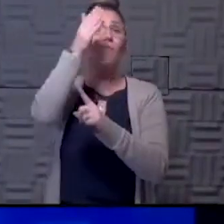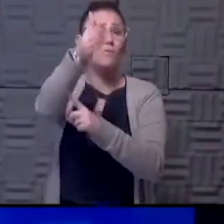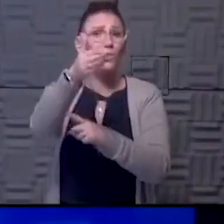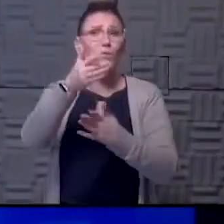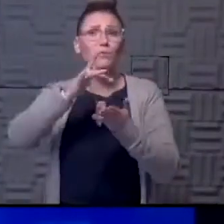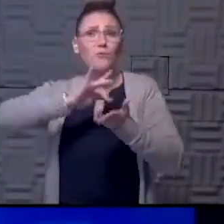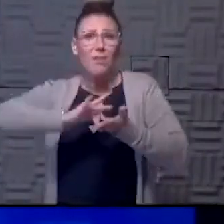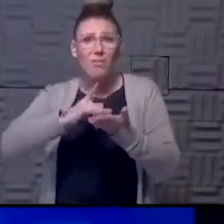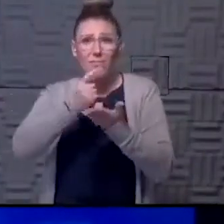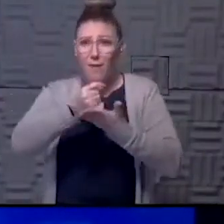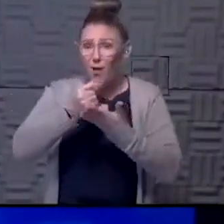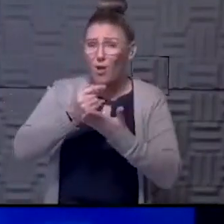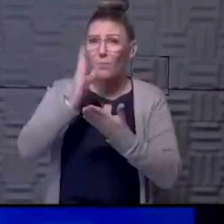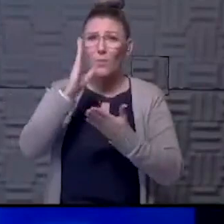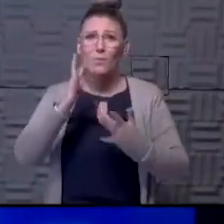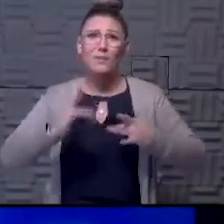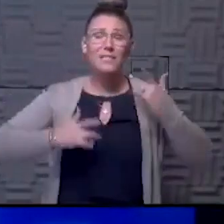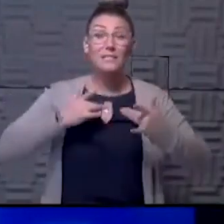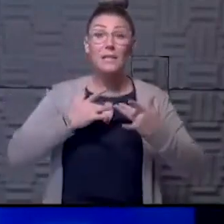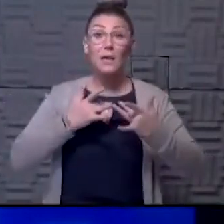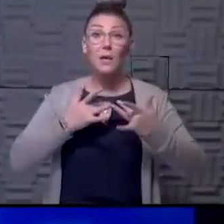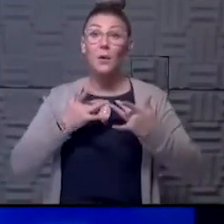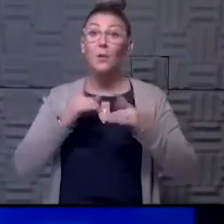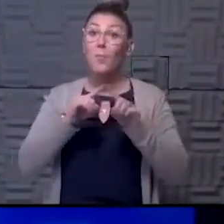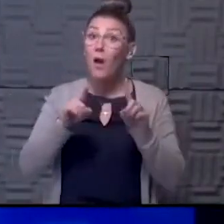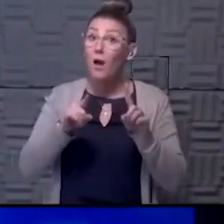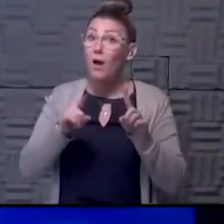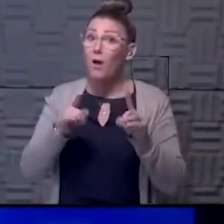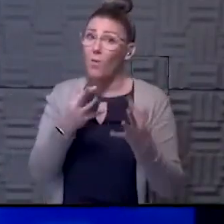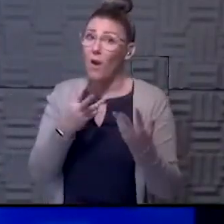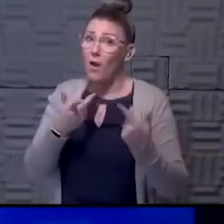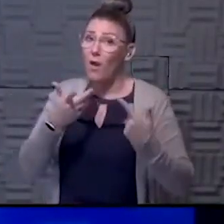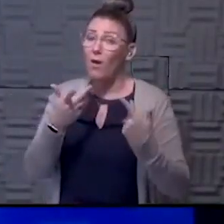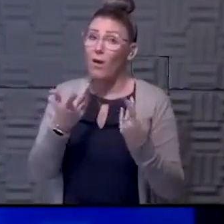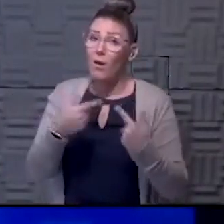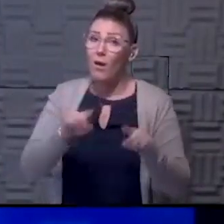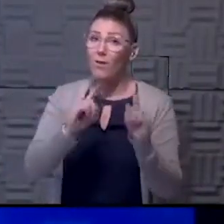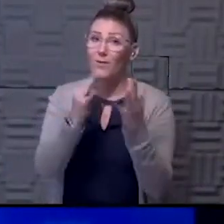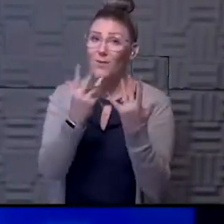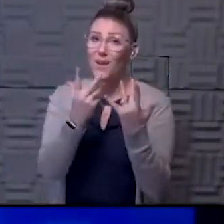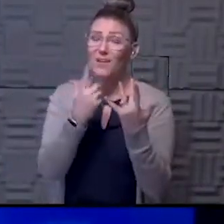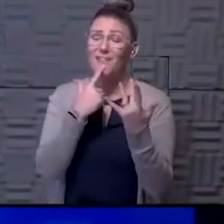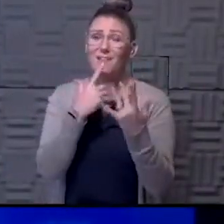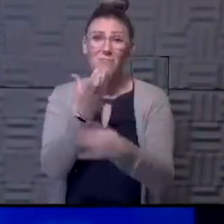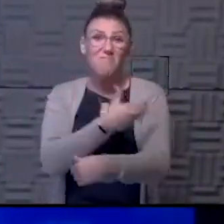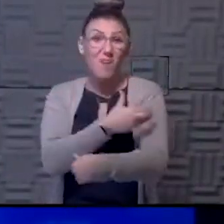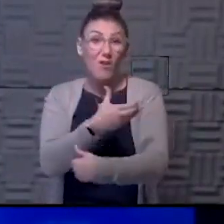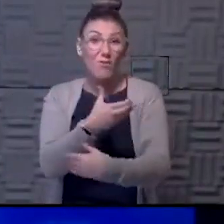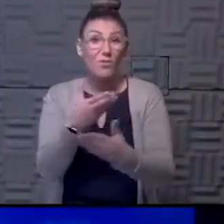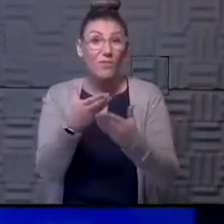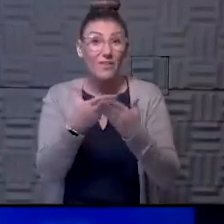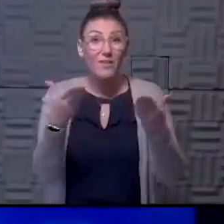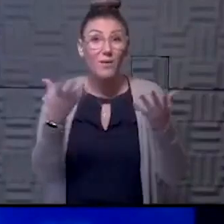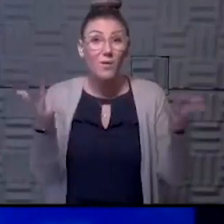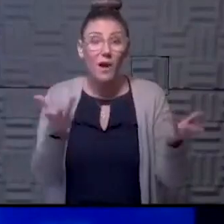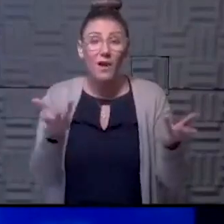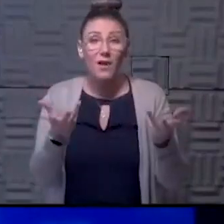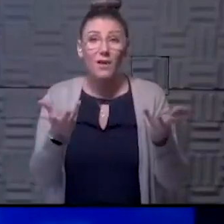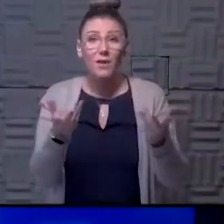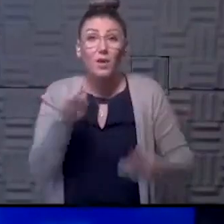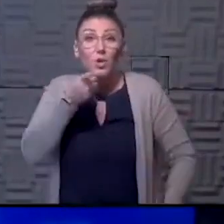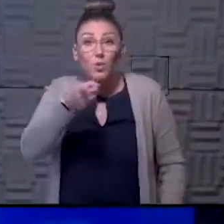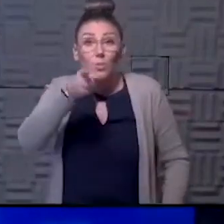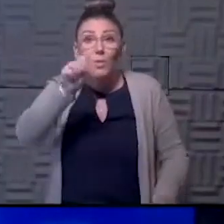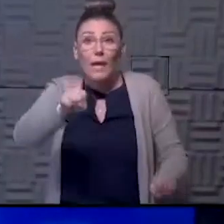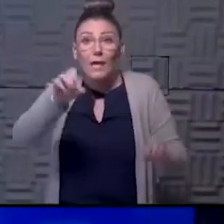think are going to be really exciting. In the meantime, the most powerful thing you have to do is what you can